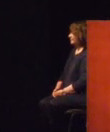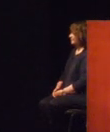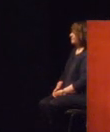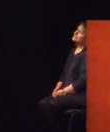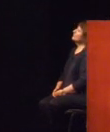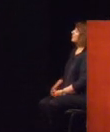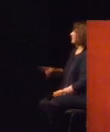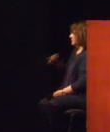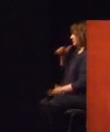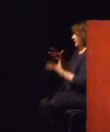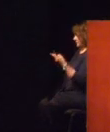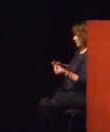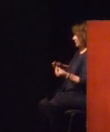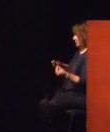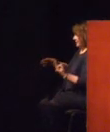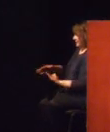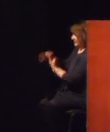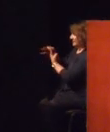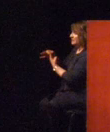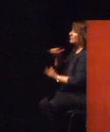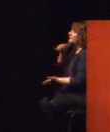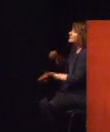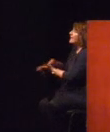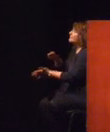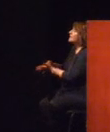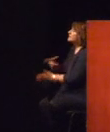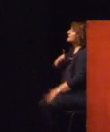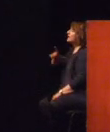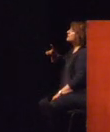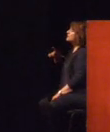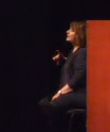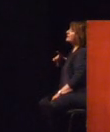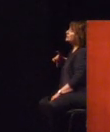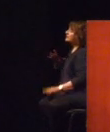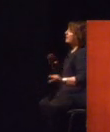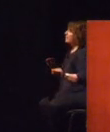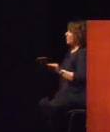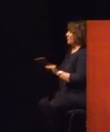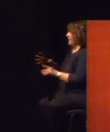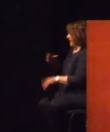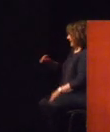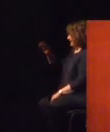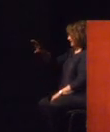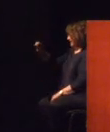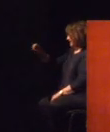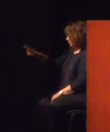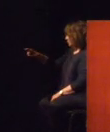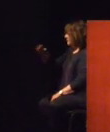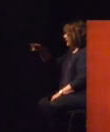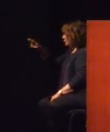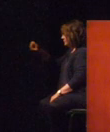This is not a solution, especially when it's an unfunded legislative move. And the CSUs and UCs have